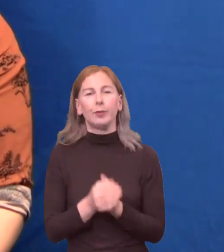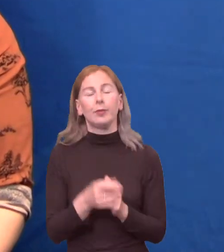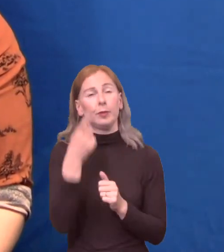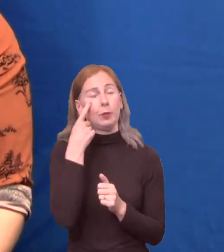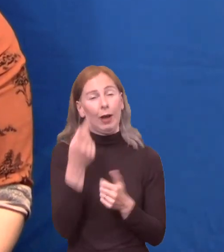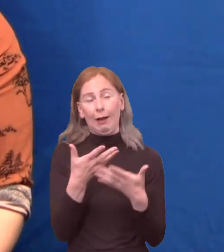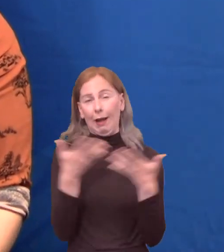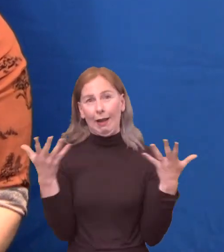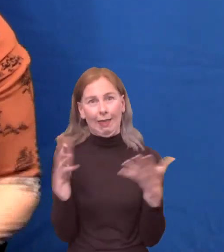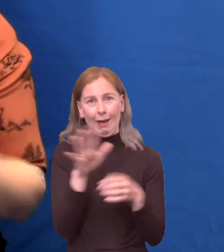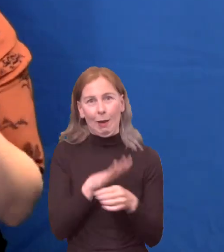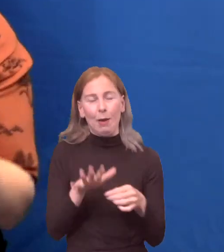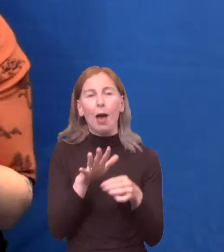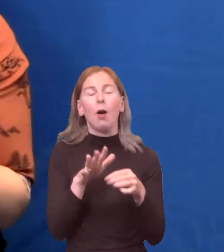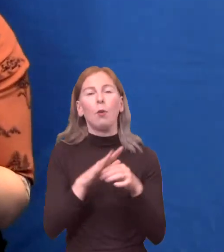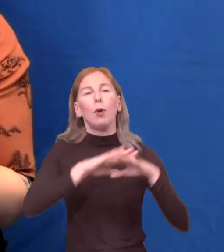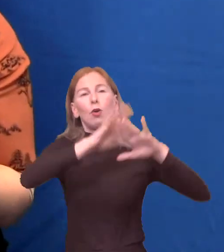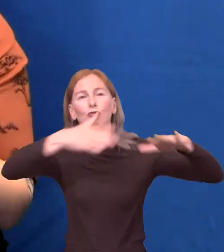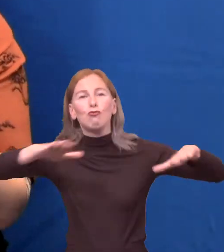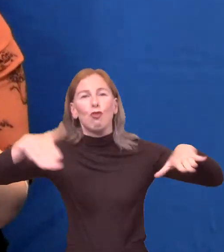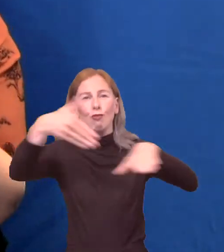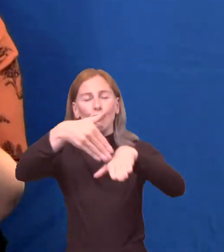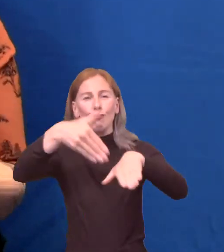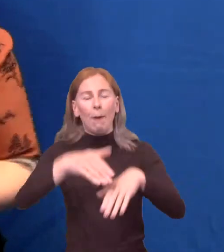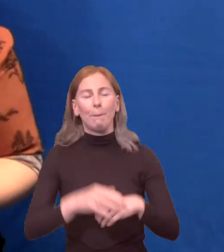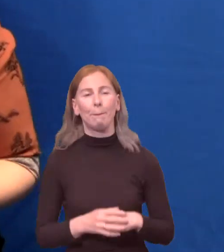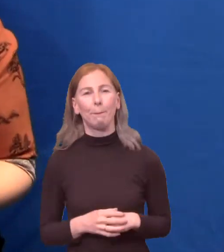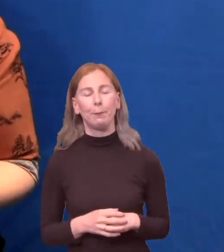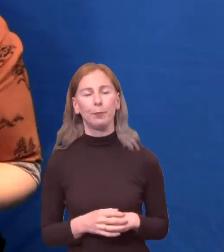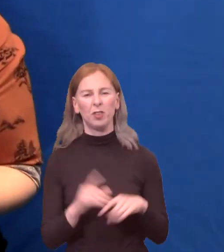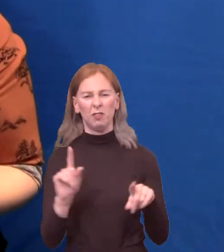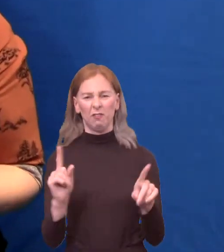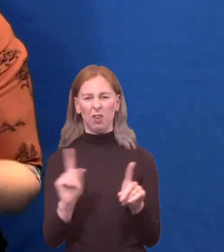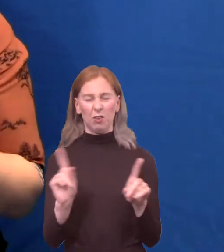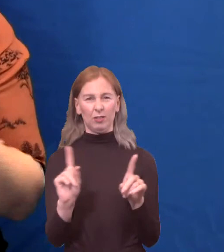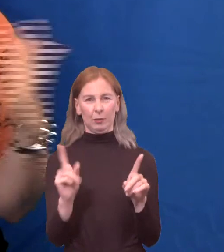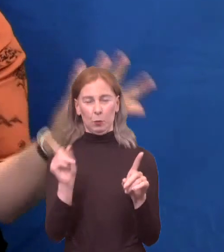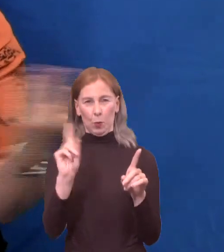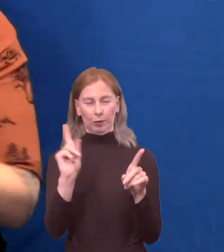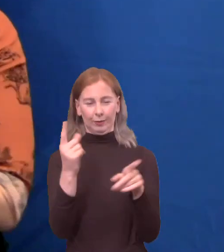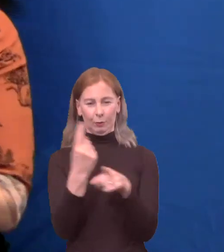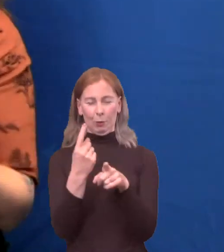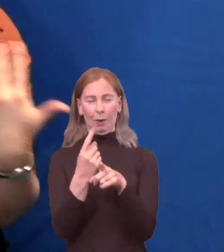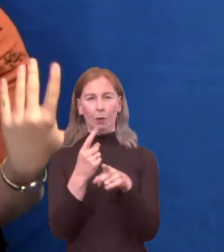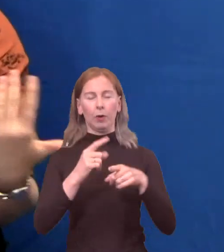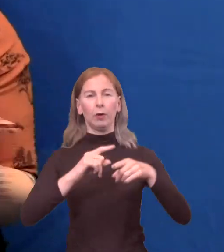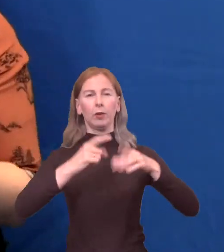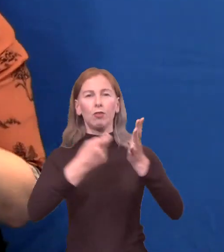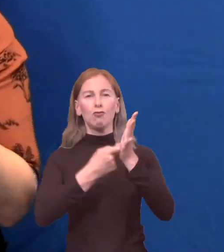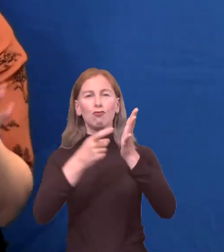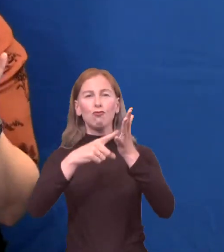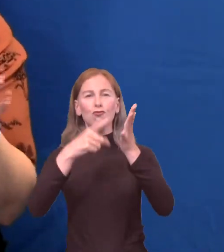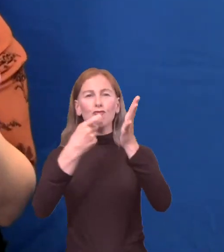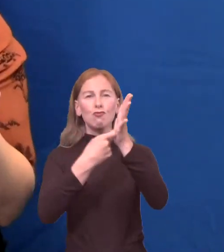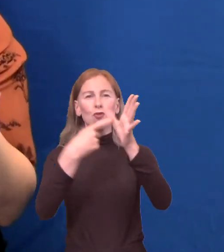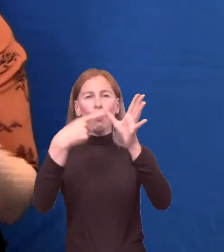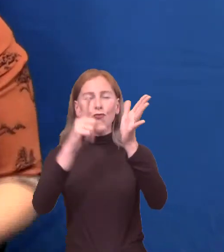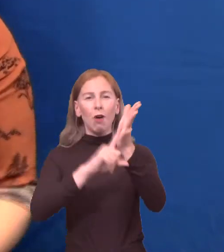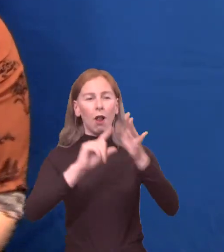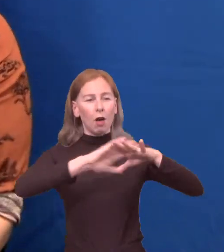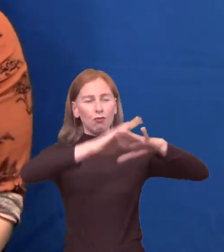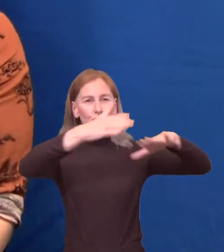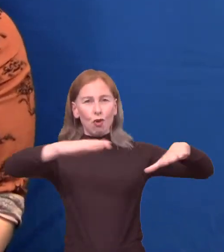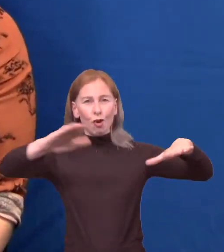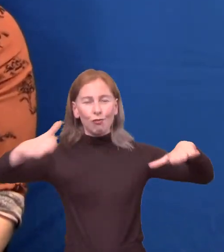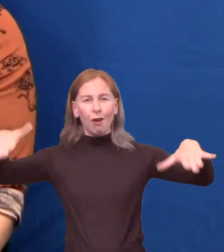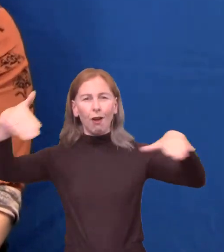I think probably the best thing we should start with is, what is rural crime? Because we all know this sort of thing, we talk about it all the time, we're very boring